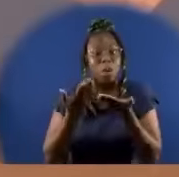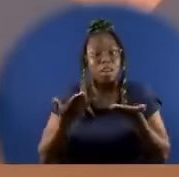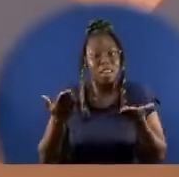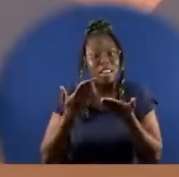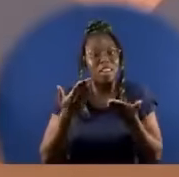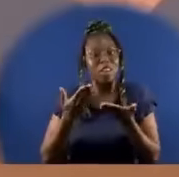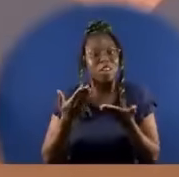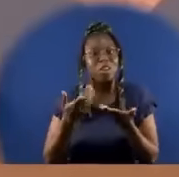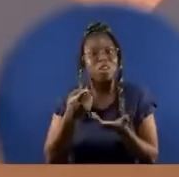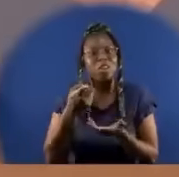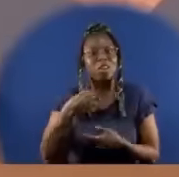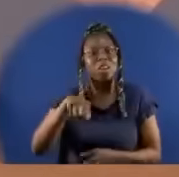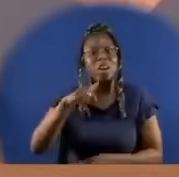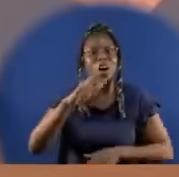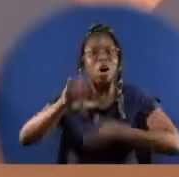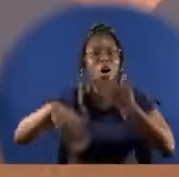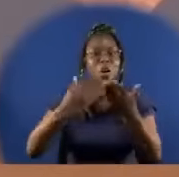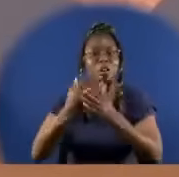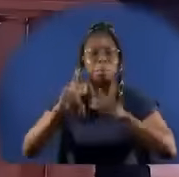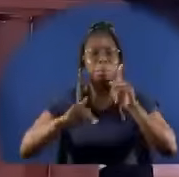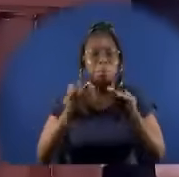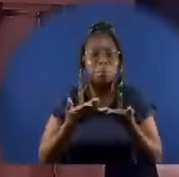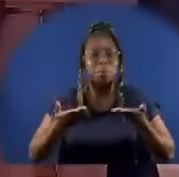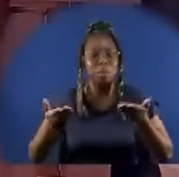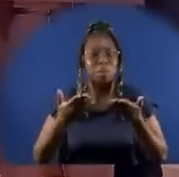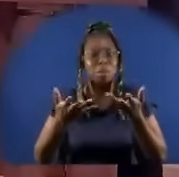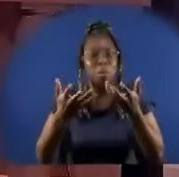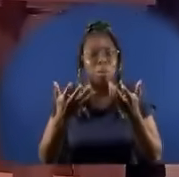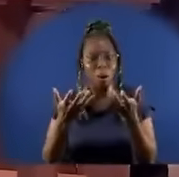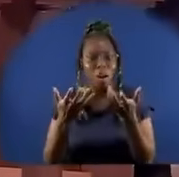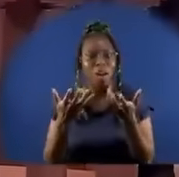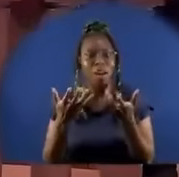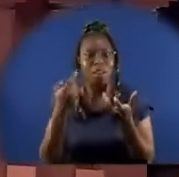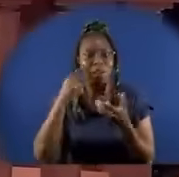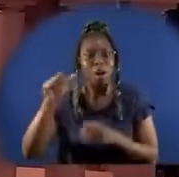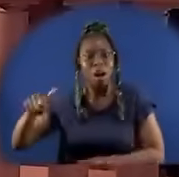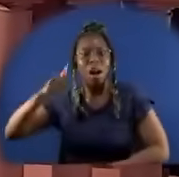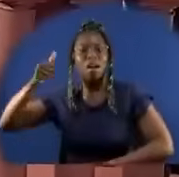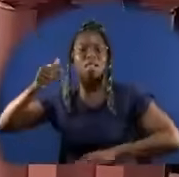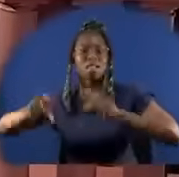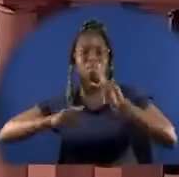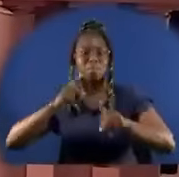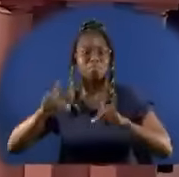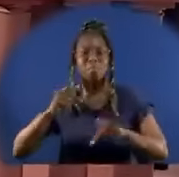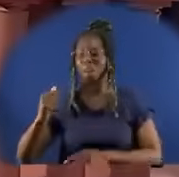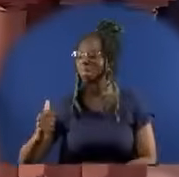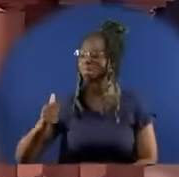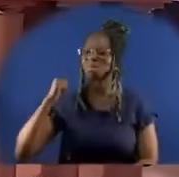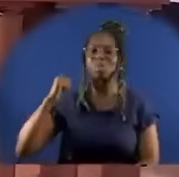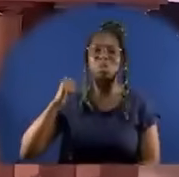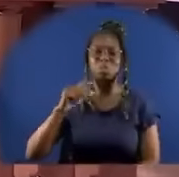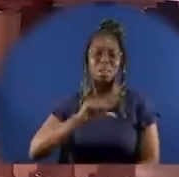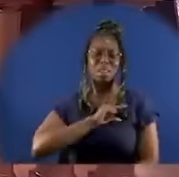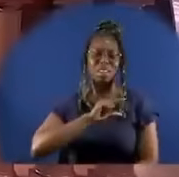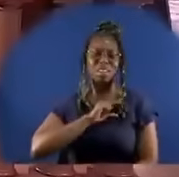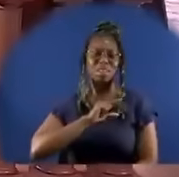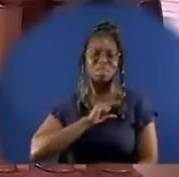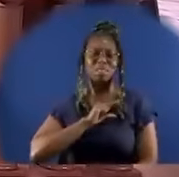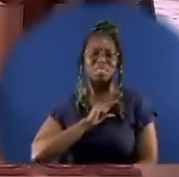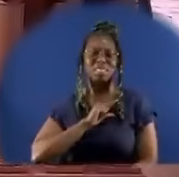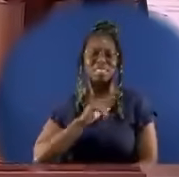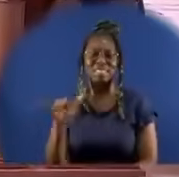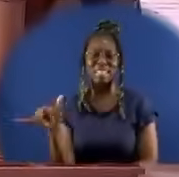to amaze Jesus on a Sunday afternoon. I want to find the people in church who say, I refuse to be guilty of a Mark chapter 6